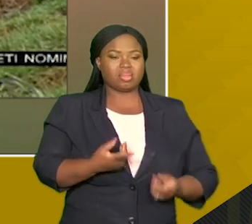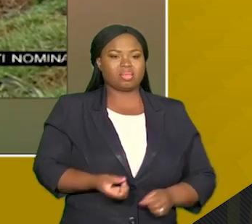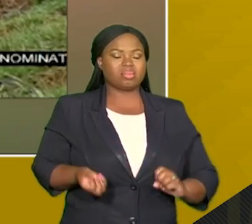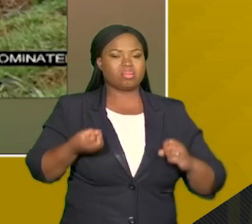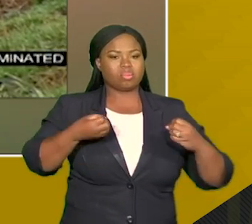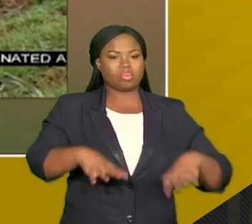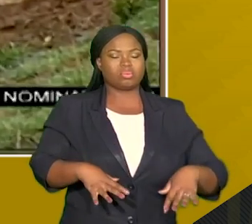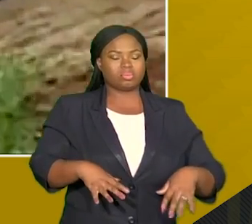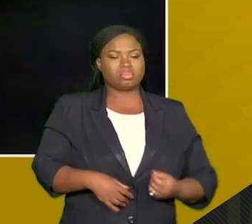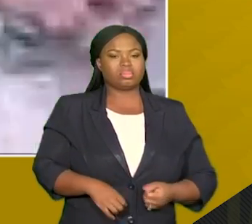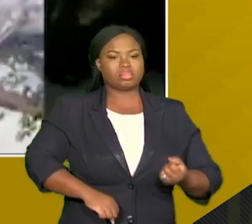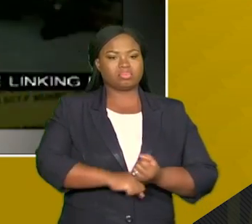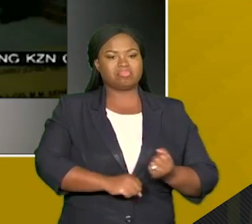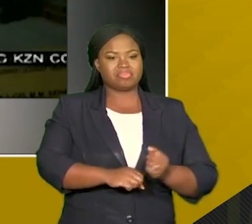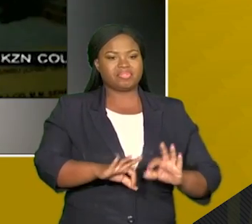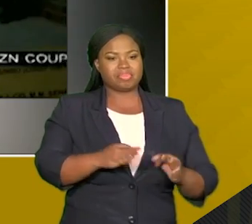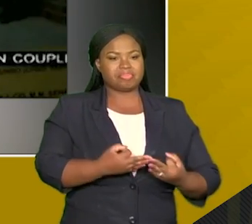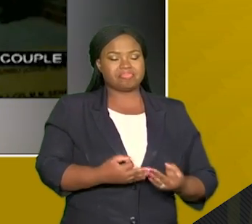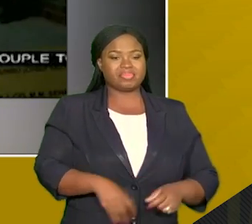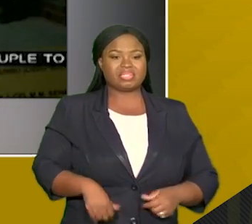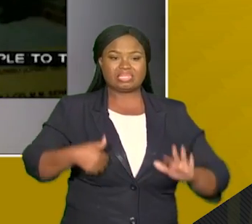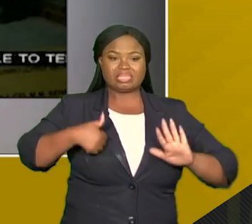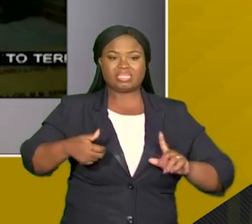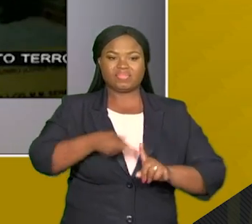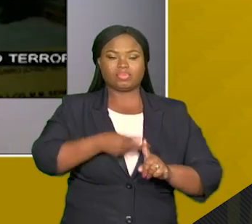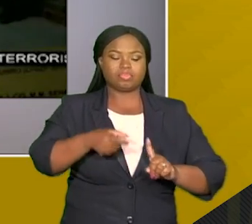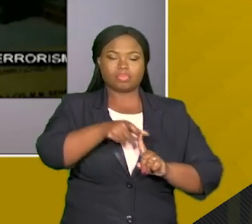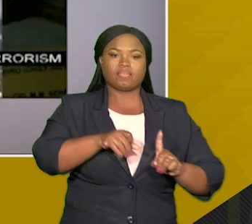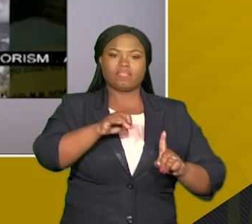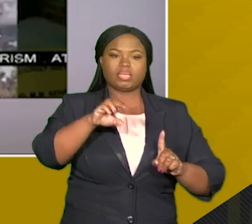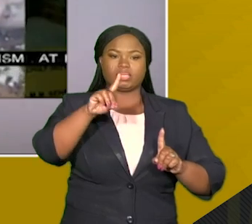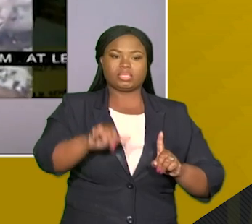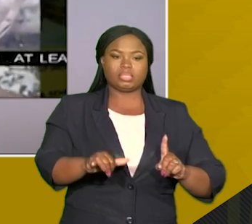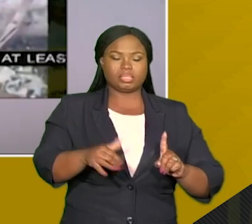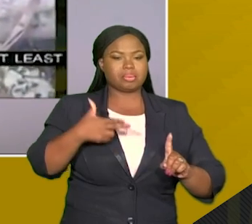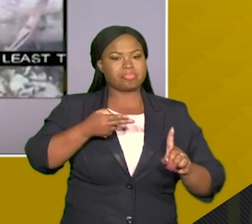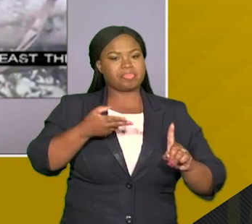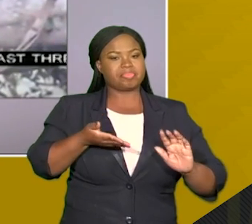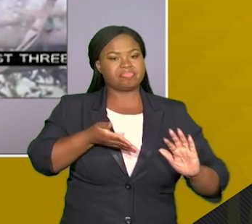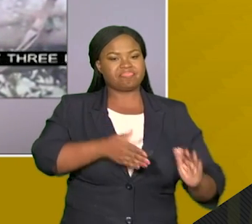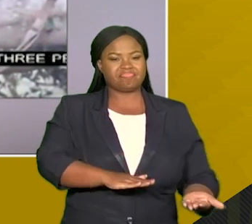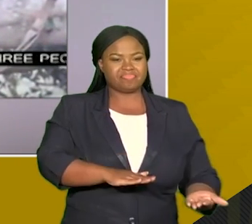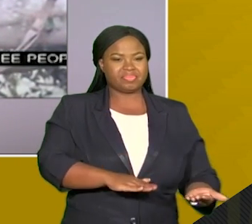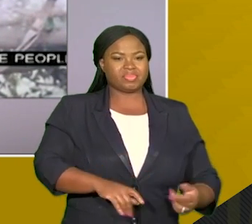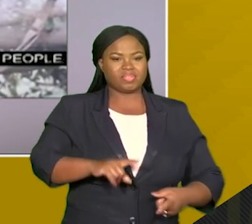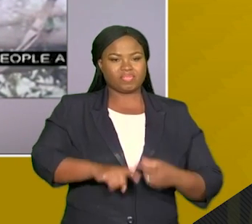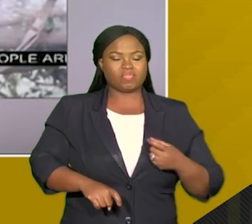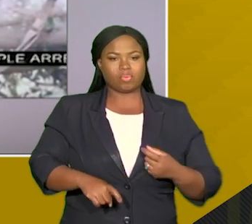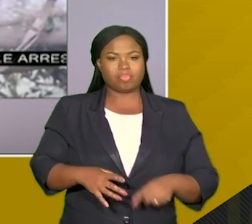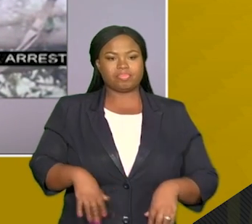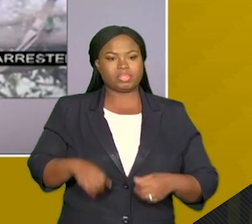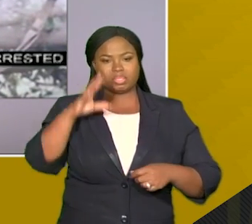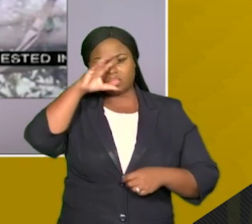lost their breadwinner. The sixth victim, Freddy Mpandeni, was gunned down by a fleeing